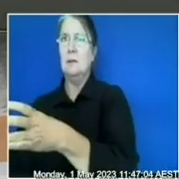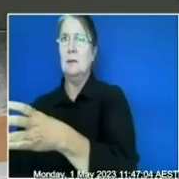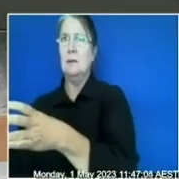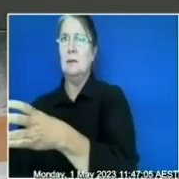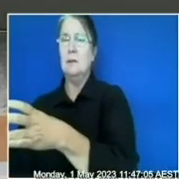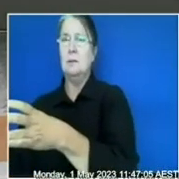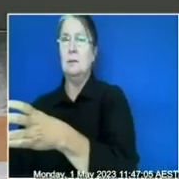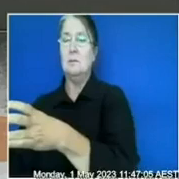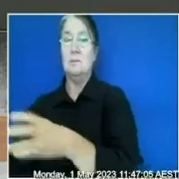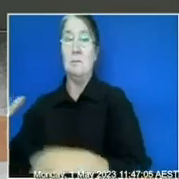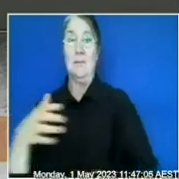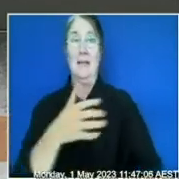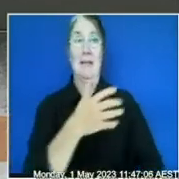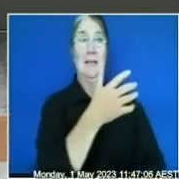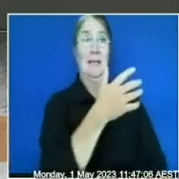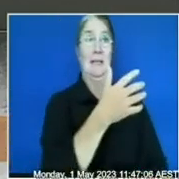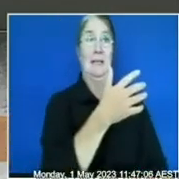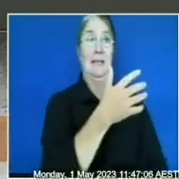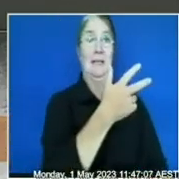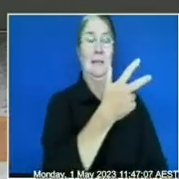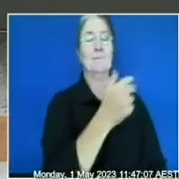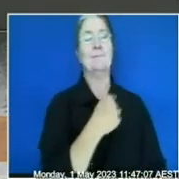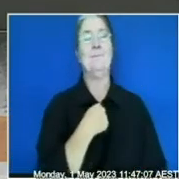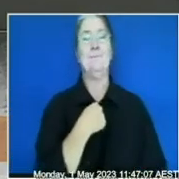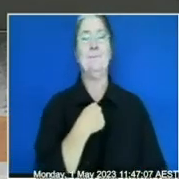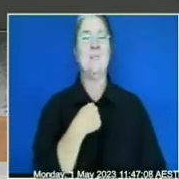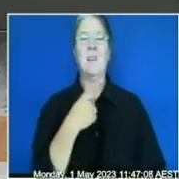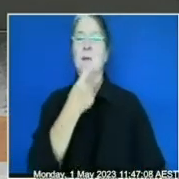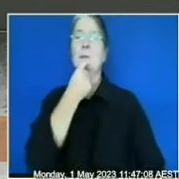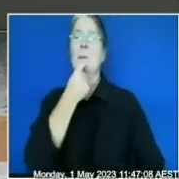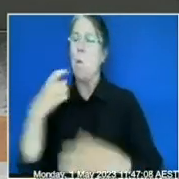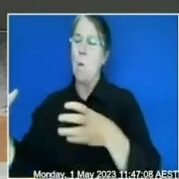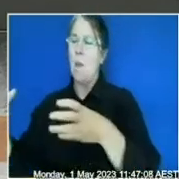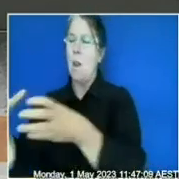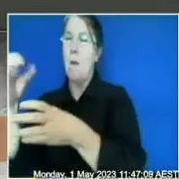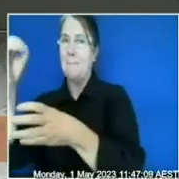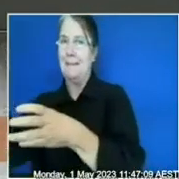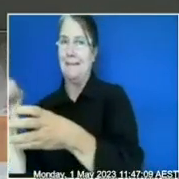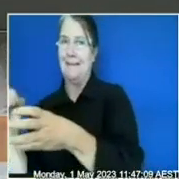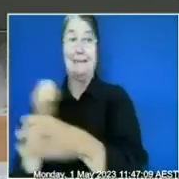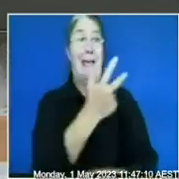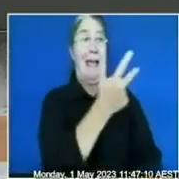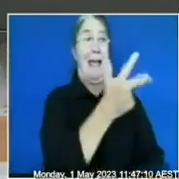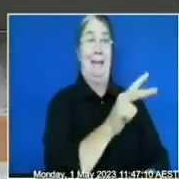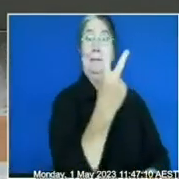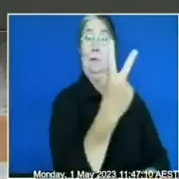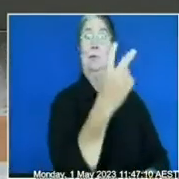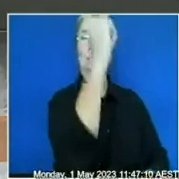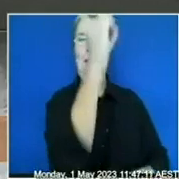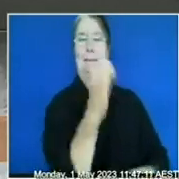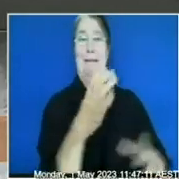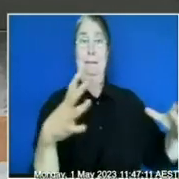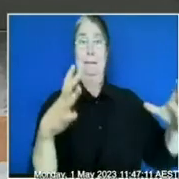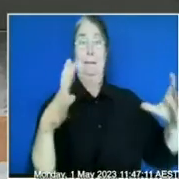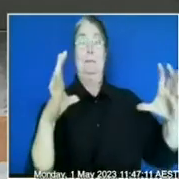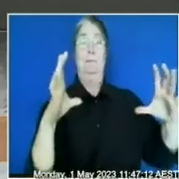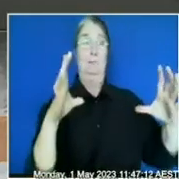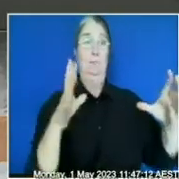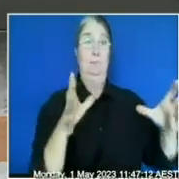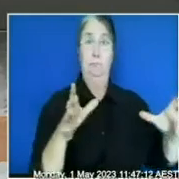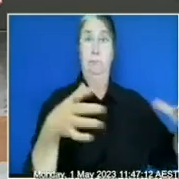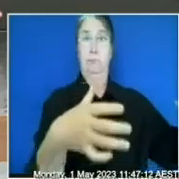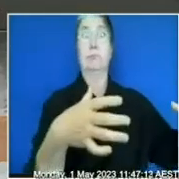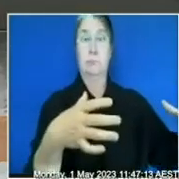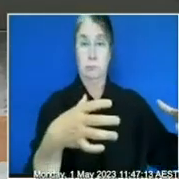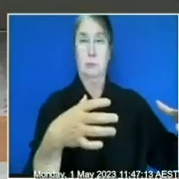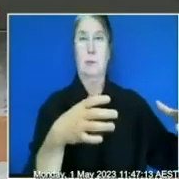Nations peoples and a large portion of Victorians, the first response will now move from Victoria Police